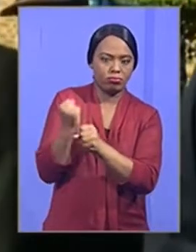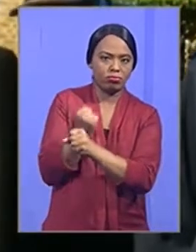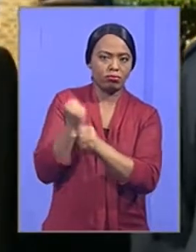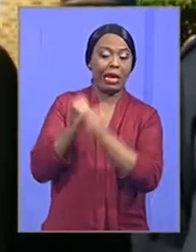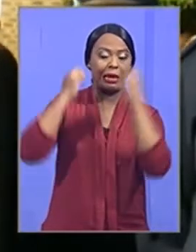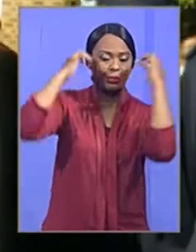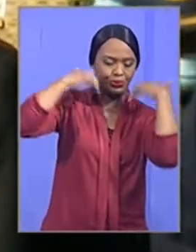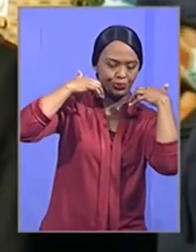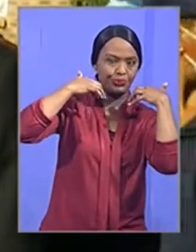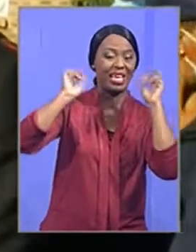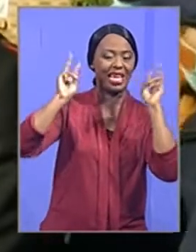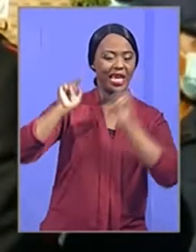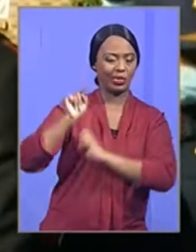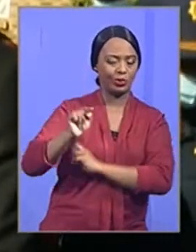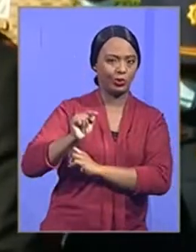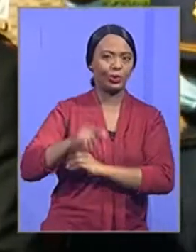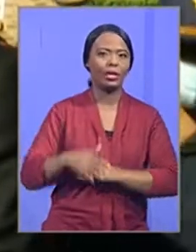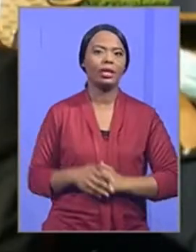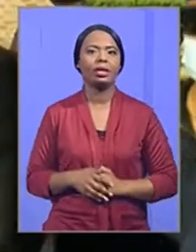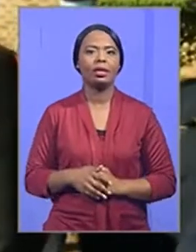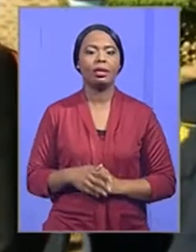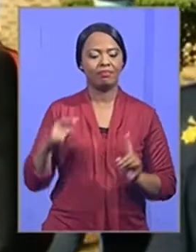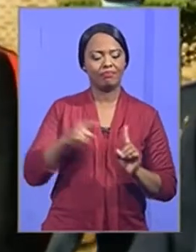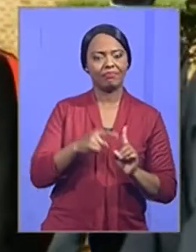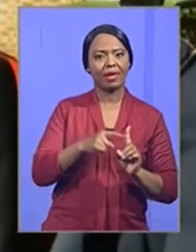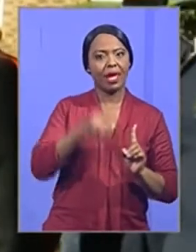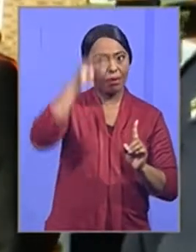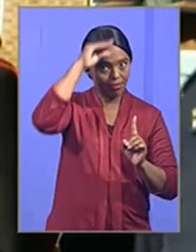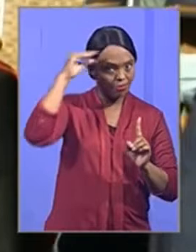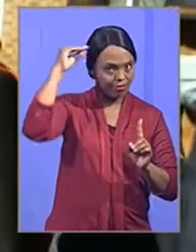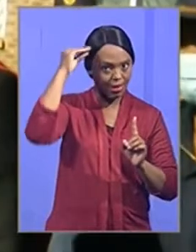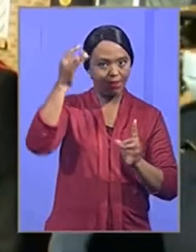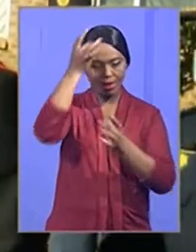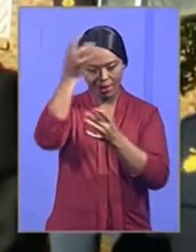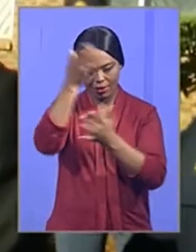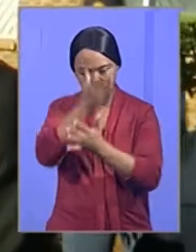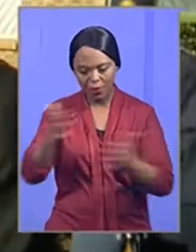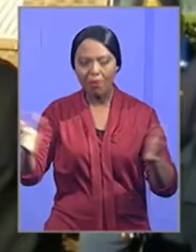seriously. Cele o lemošitše kgoši ya setšhaba sa Bathembu